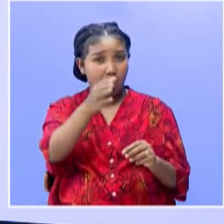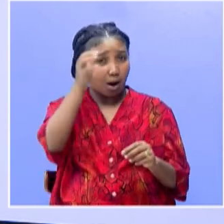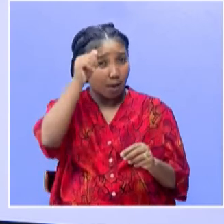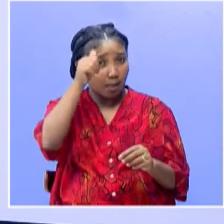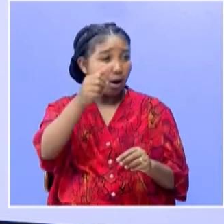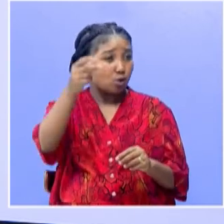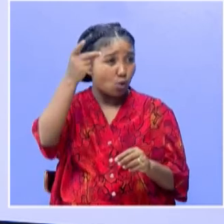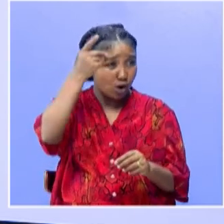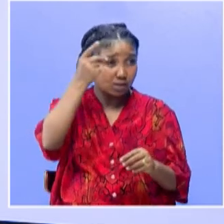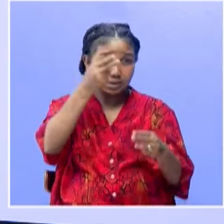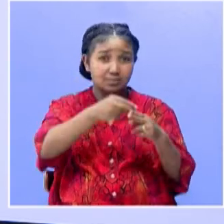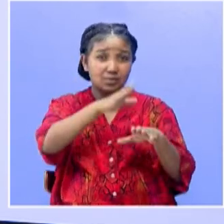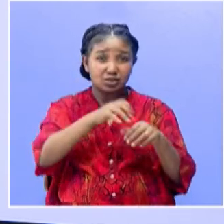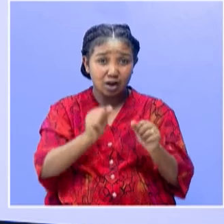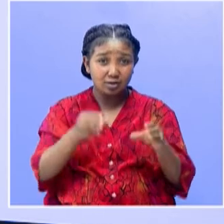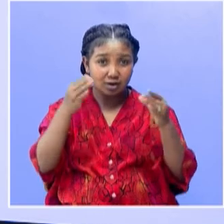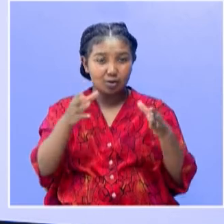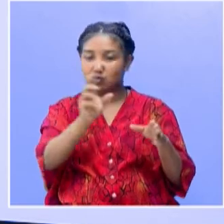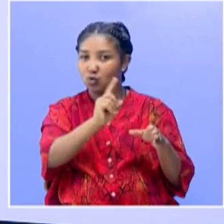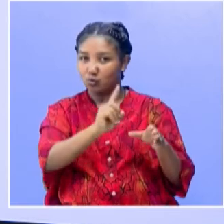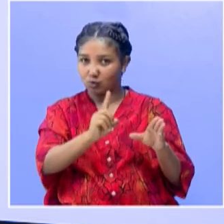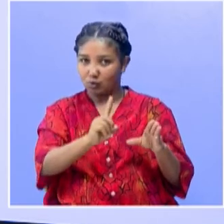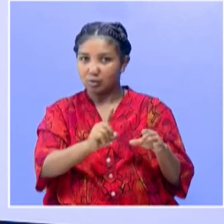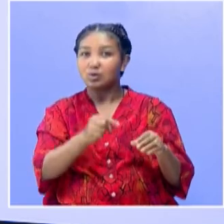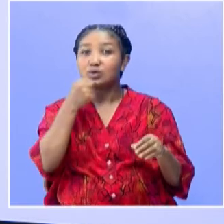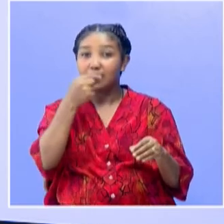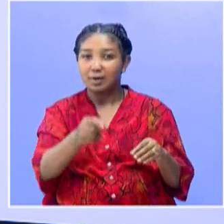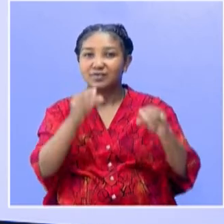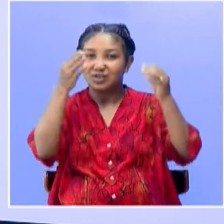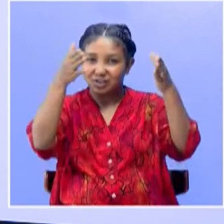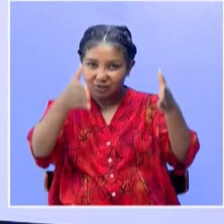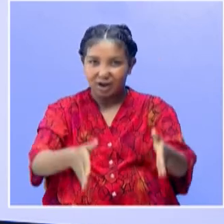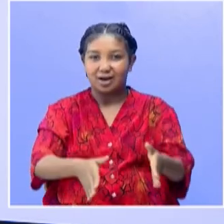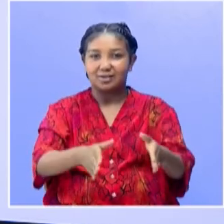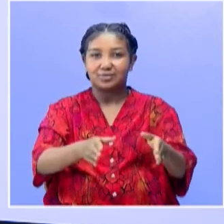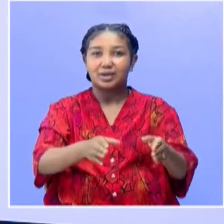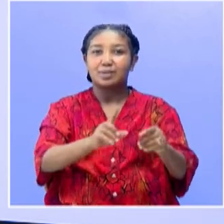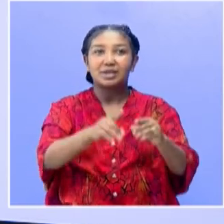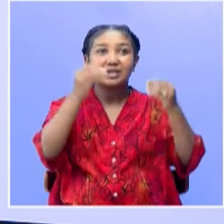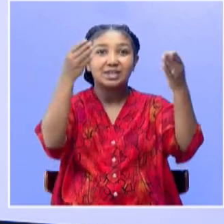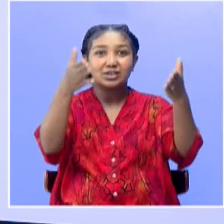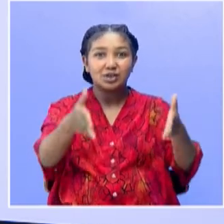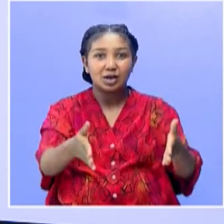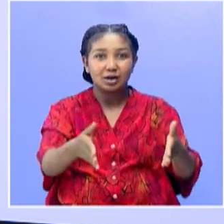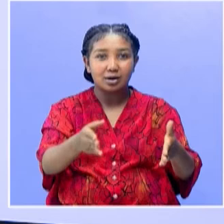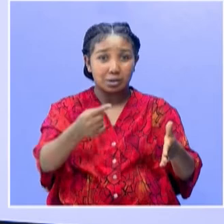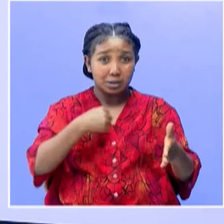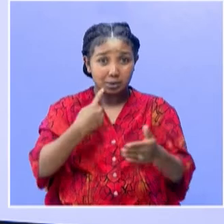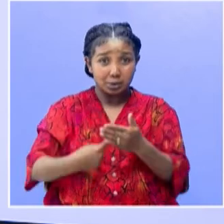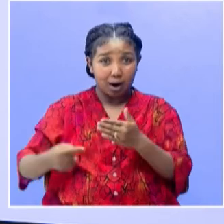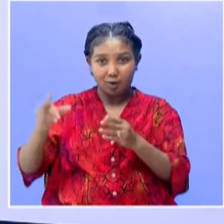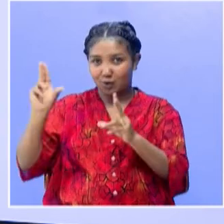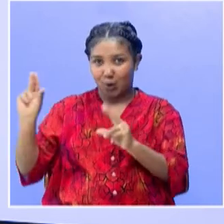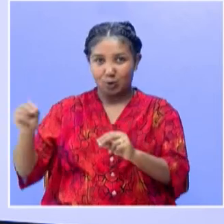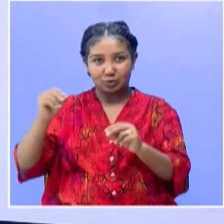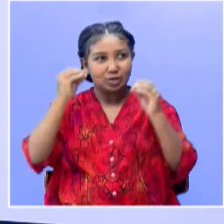Jonas. Do you say that? No, we don't. You say what? Teacher. But is teacher only mine? It's